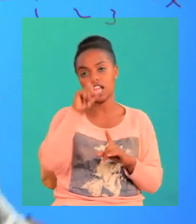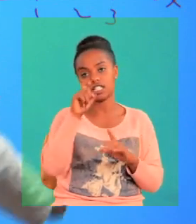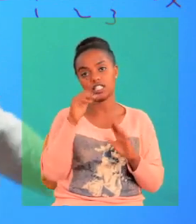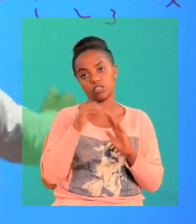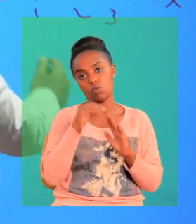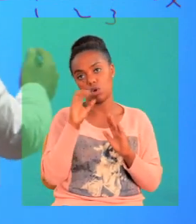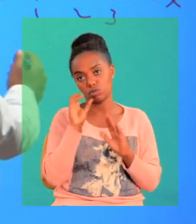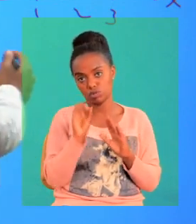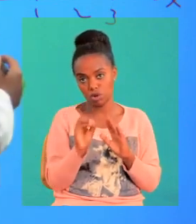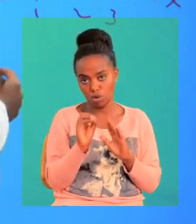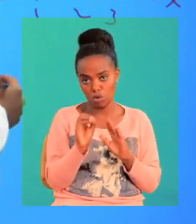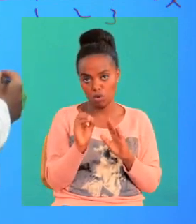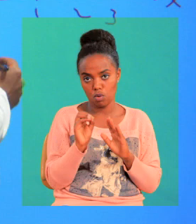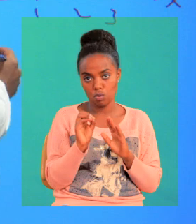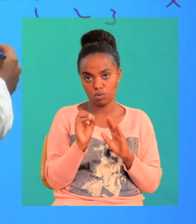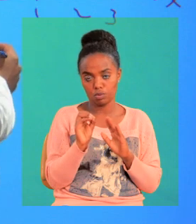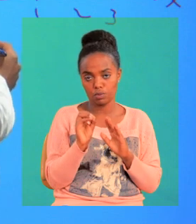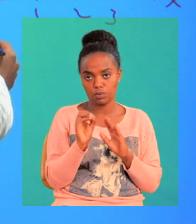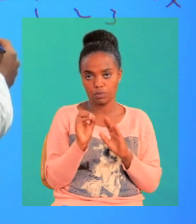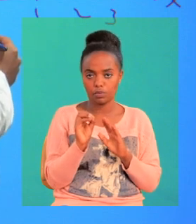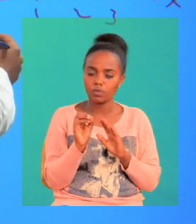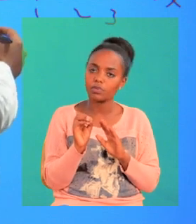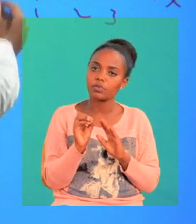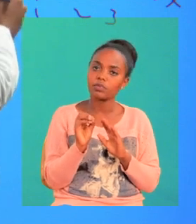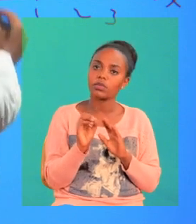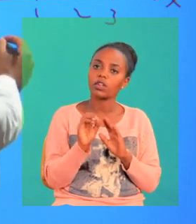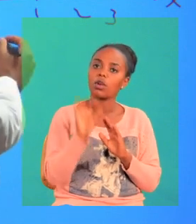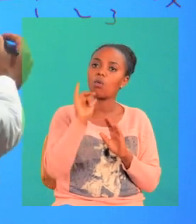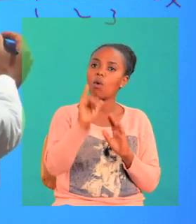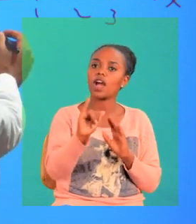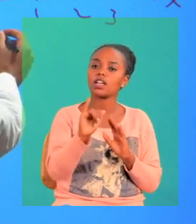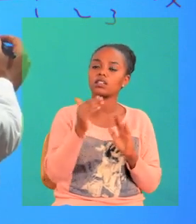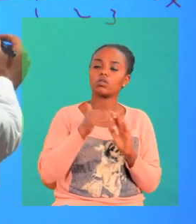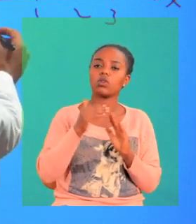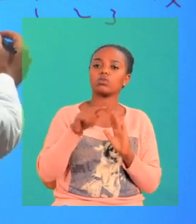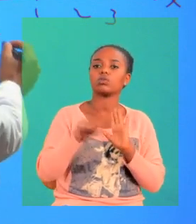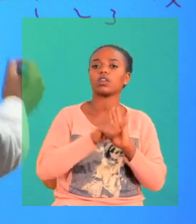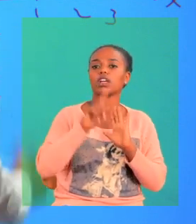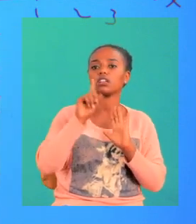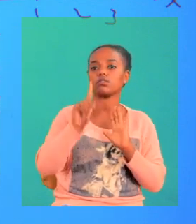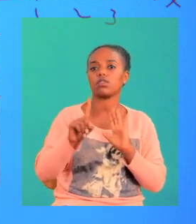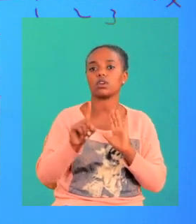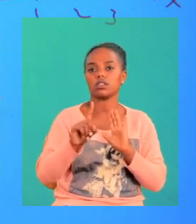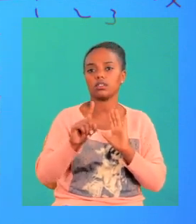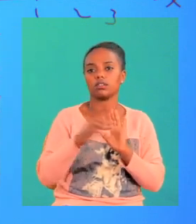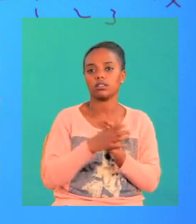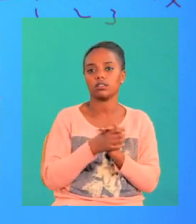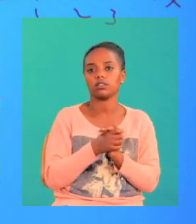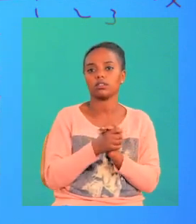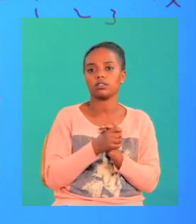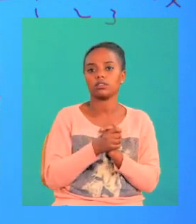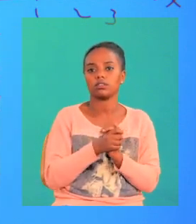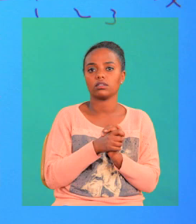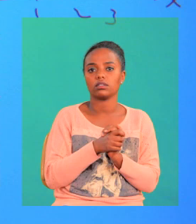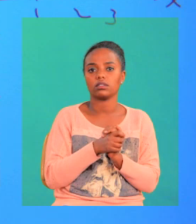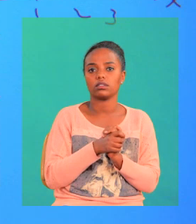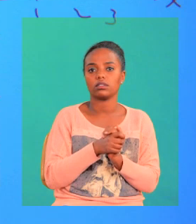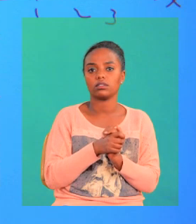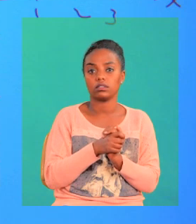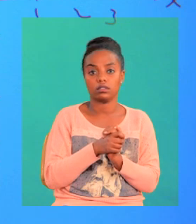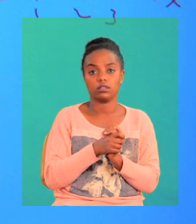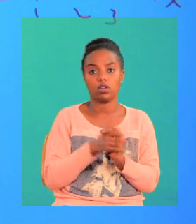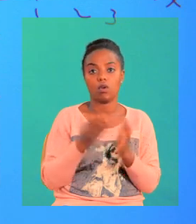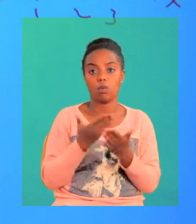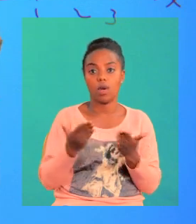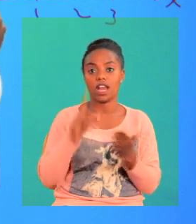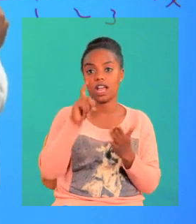0, when x is 0, it is y is negative 1, this point. And when